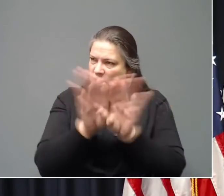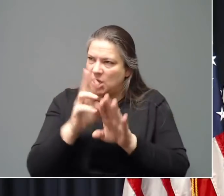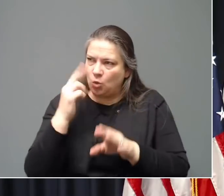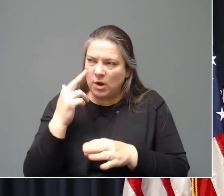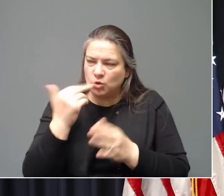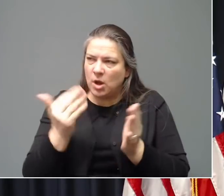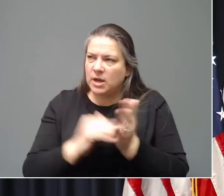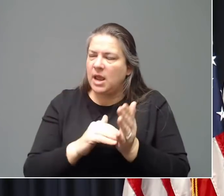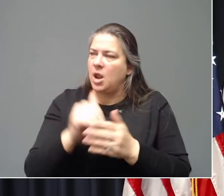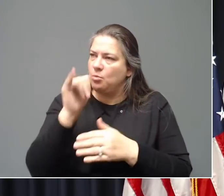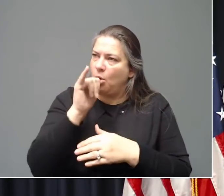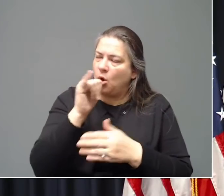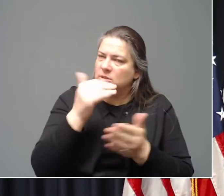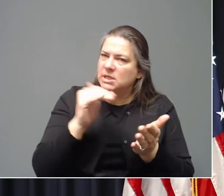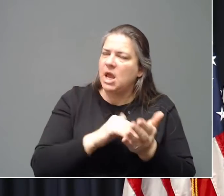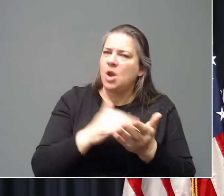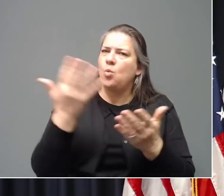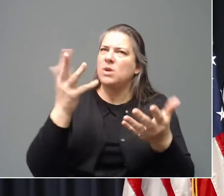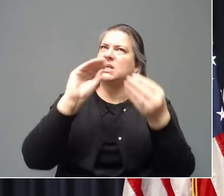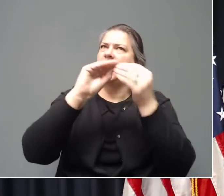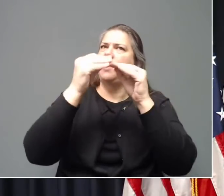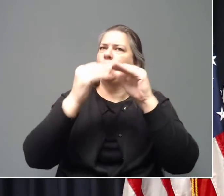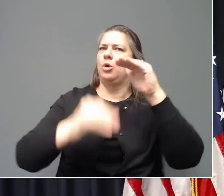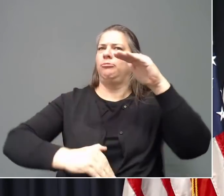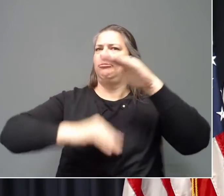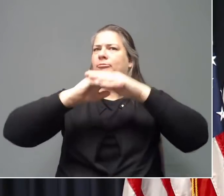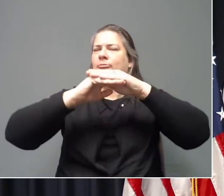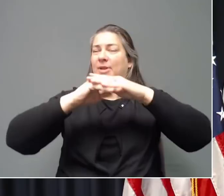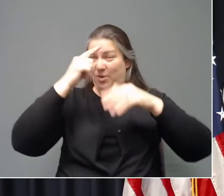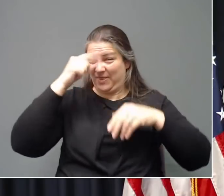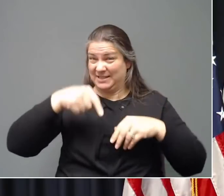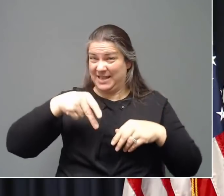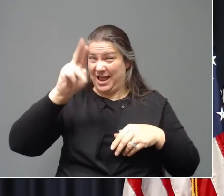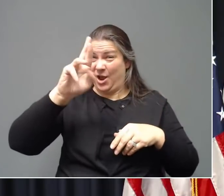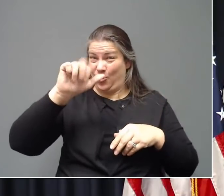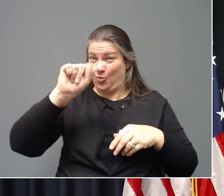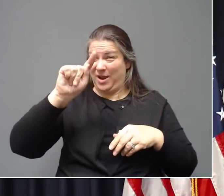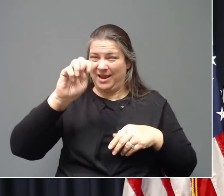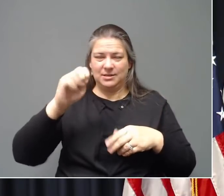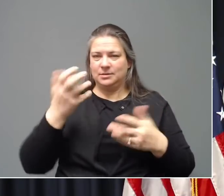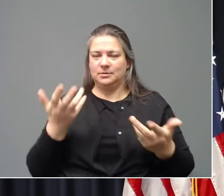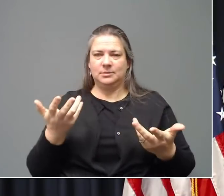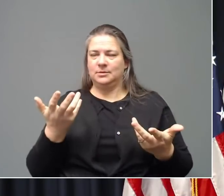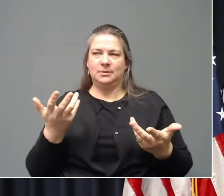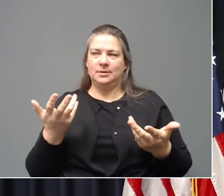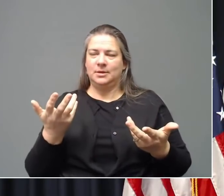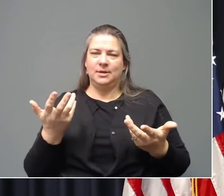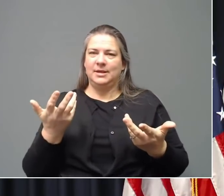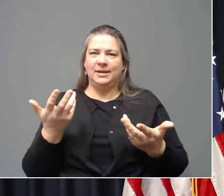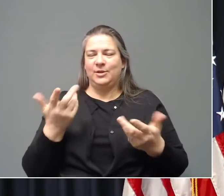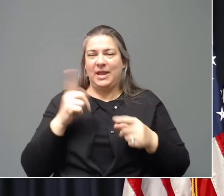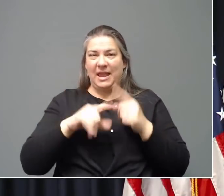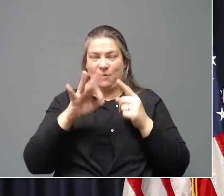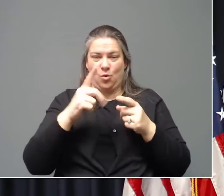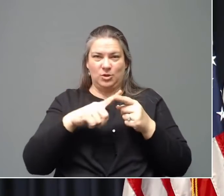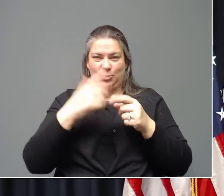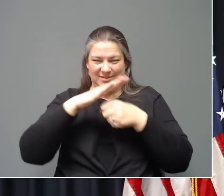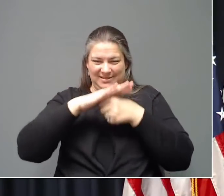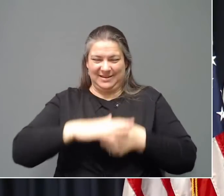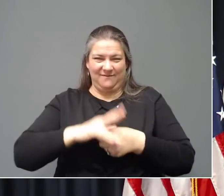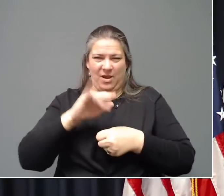bars? Obviously this high rate here is unsustainable if we want to control this virus at all. So just wondering